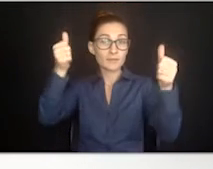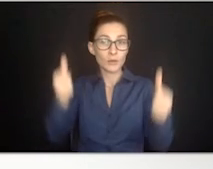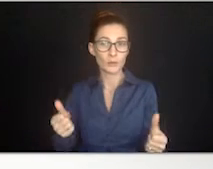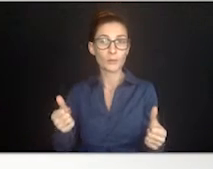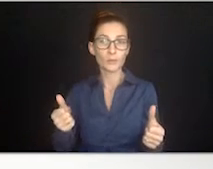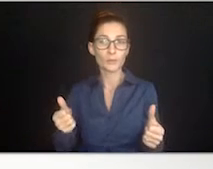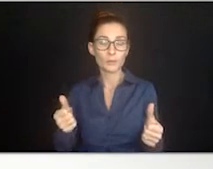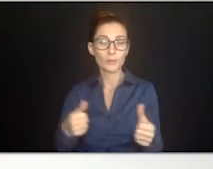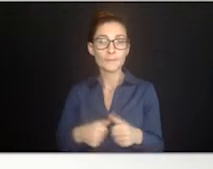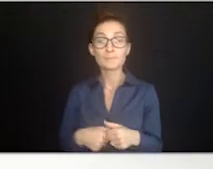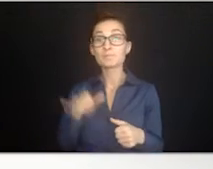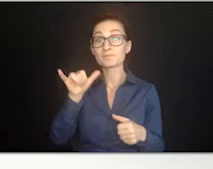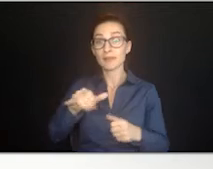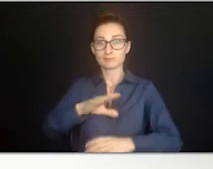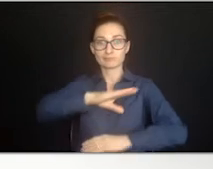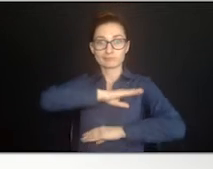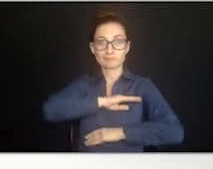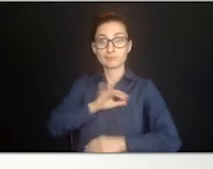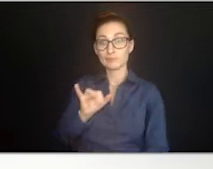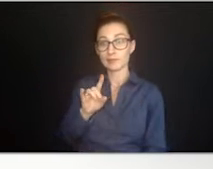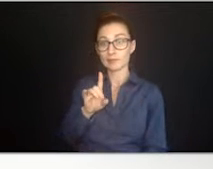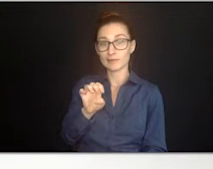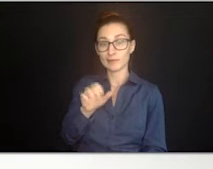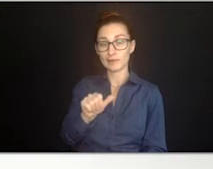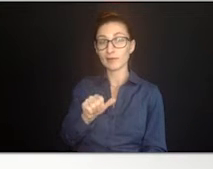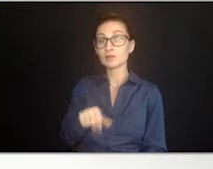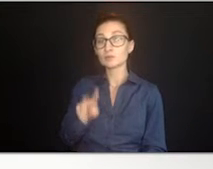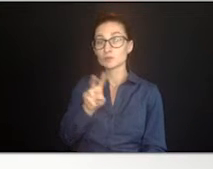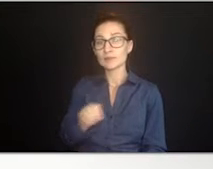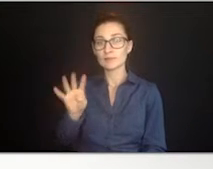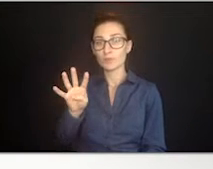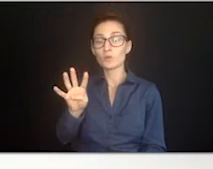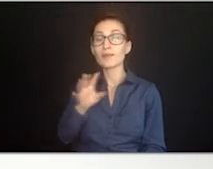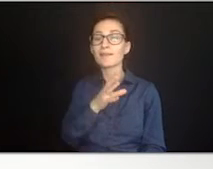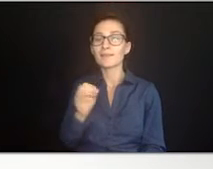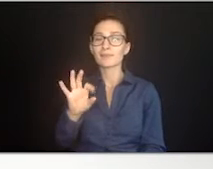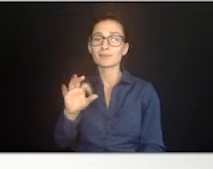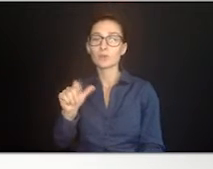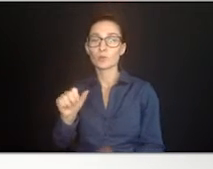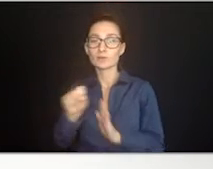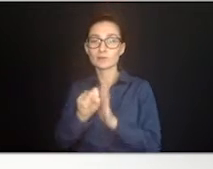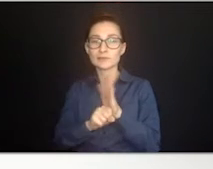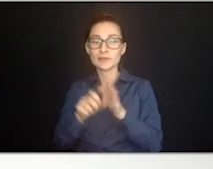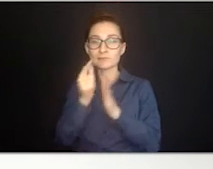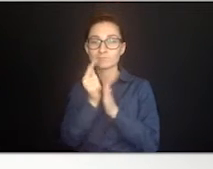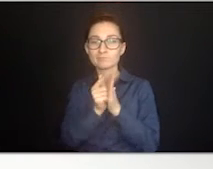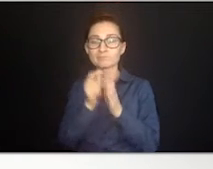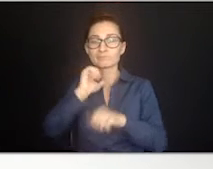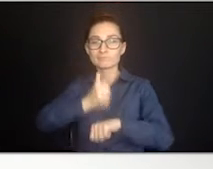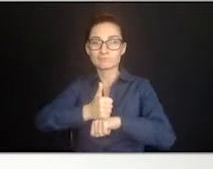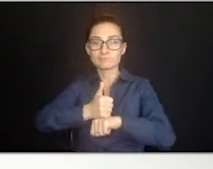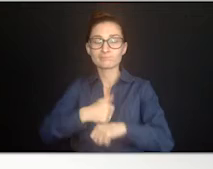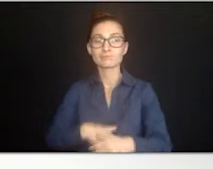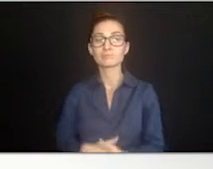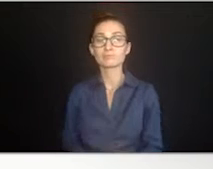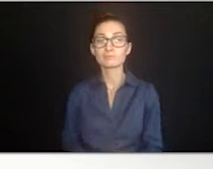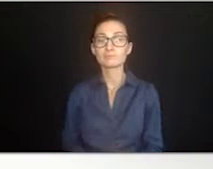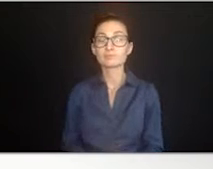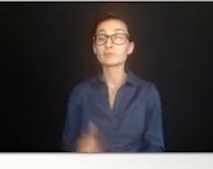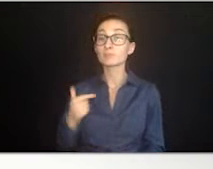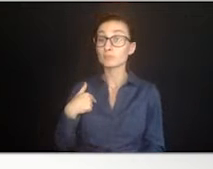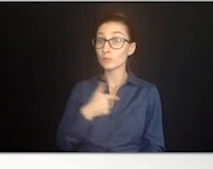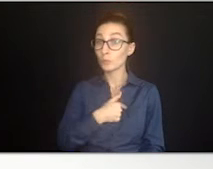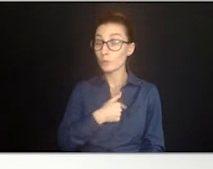as required by IDEA 2004 and by the Florida state statutes. RMTC-DHH works to